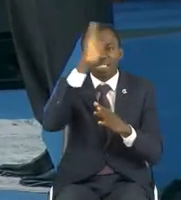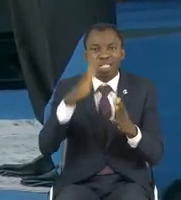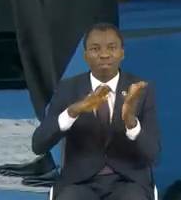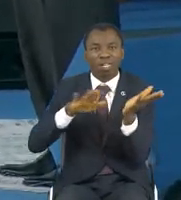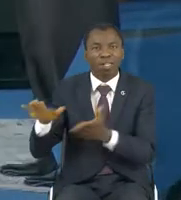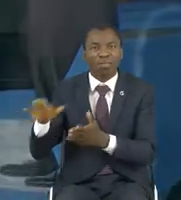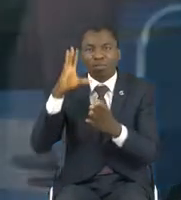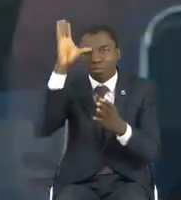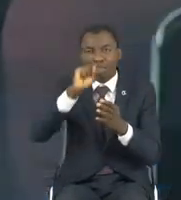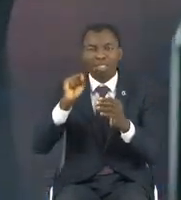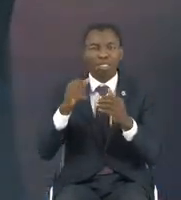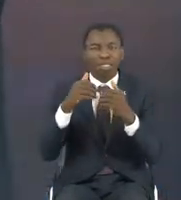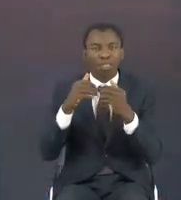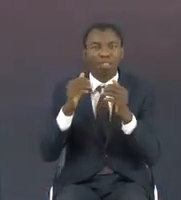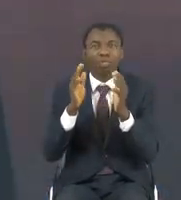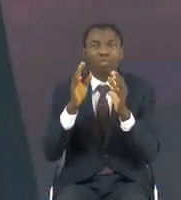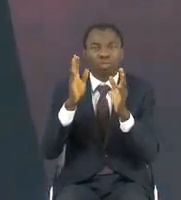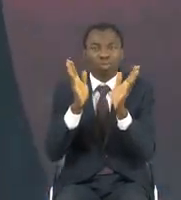there are students,